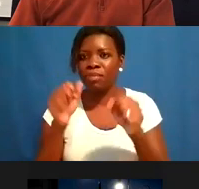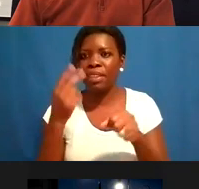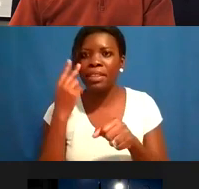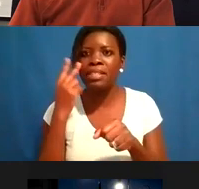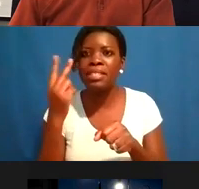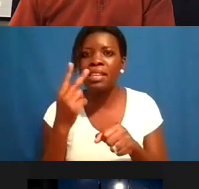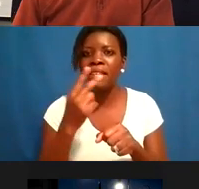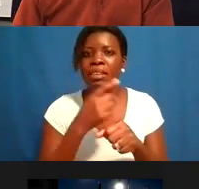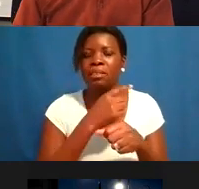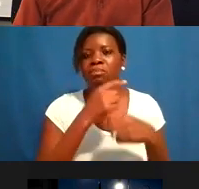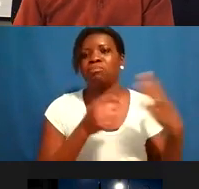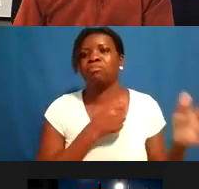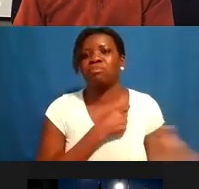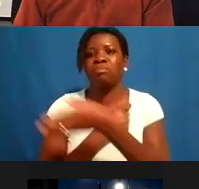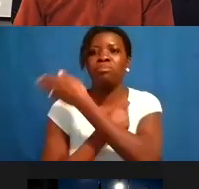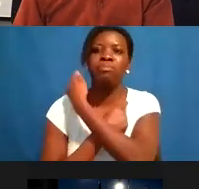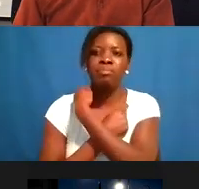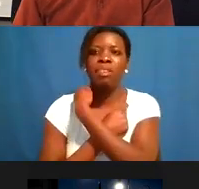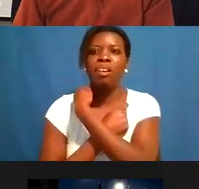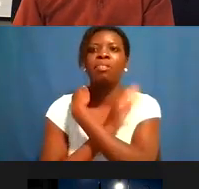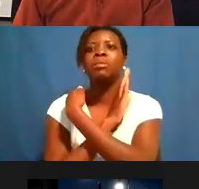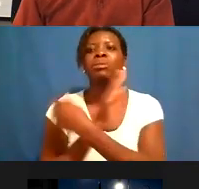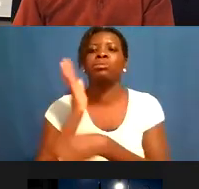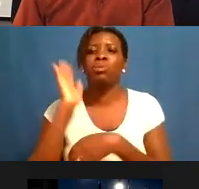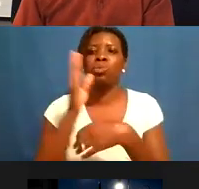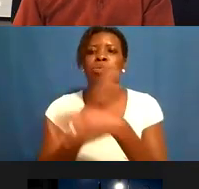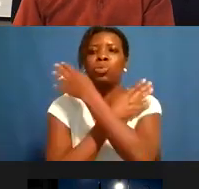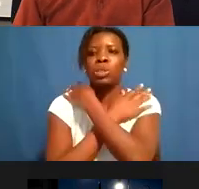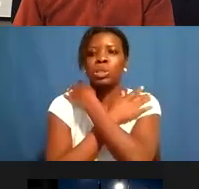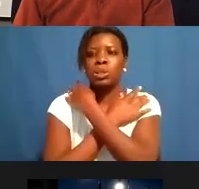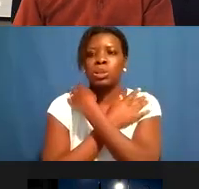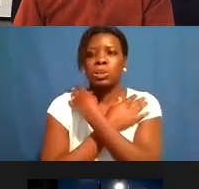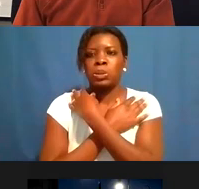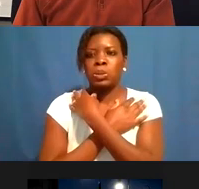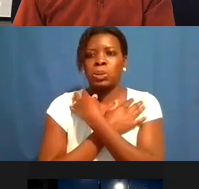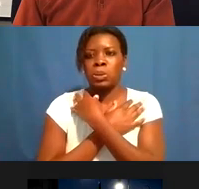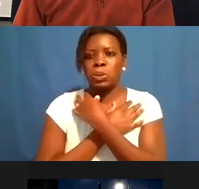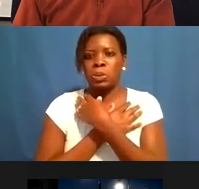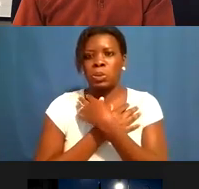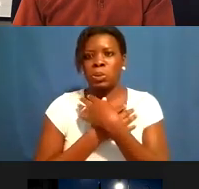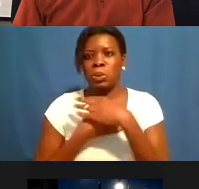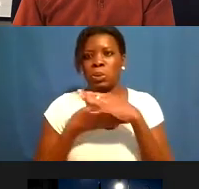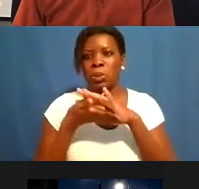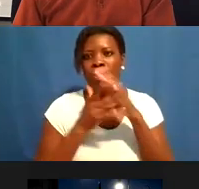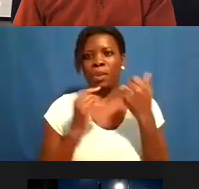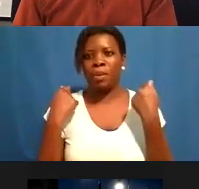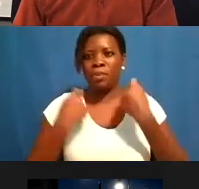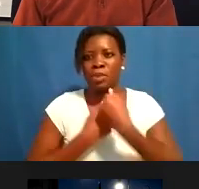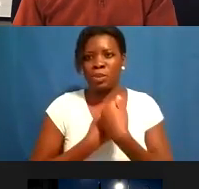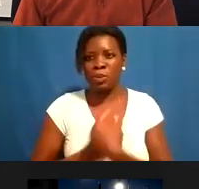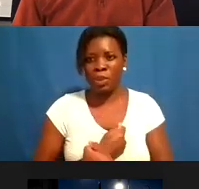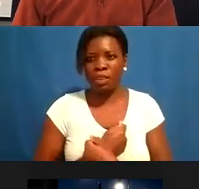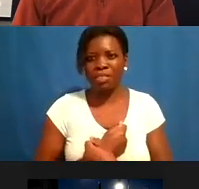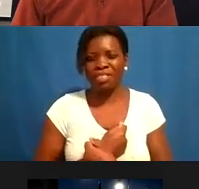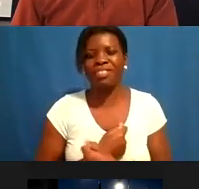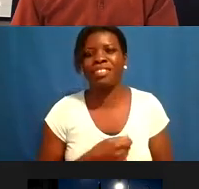is actually going to flow. And at some point, it makes actually a sweater for our Professor Polar Bear. Back to you,